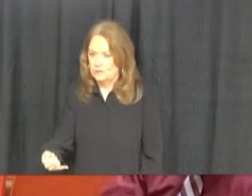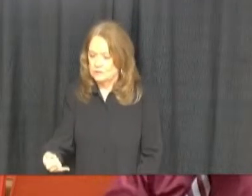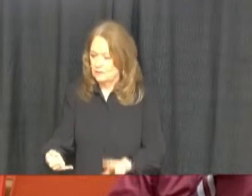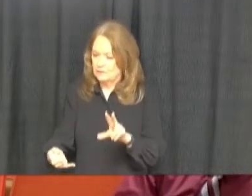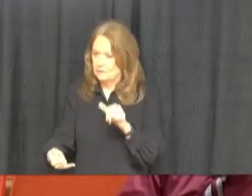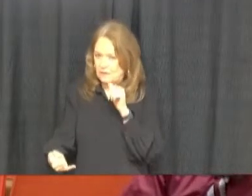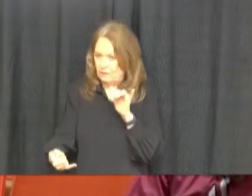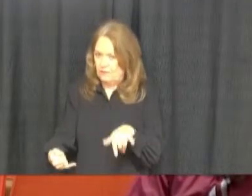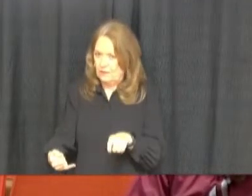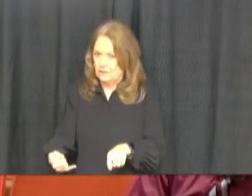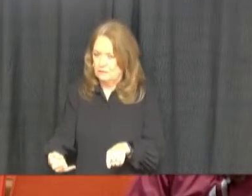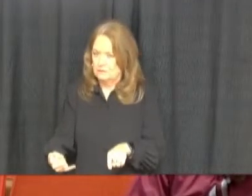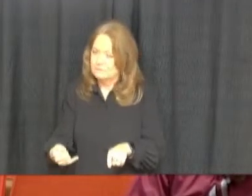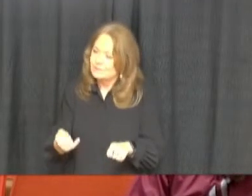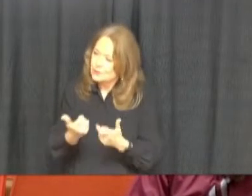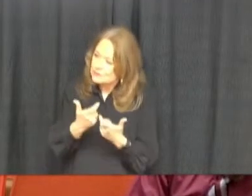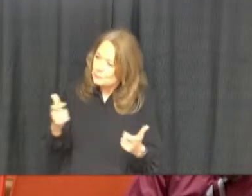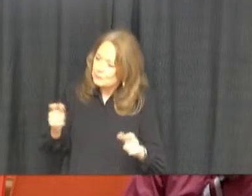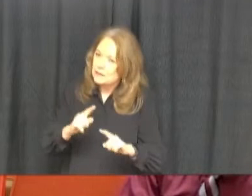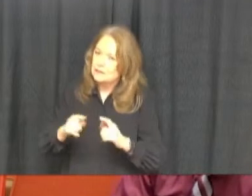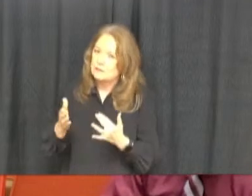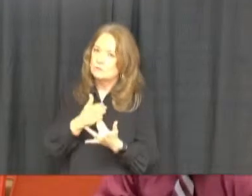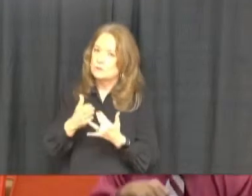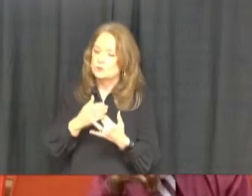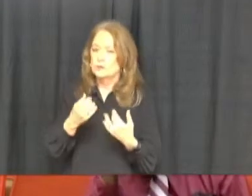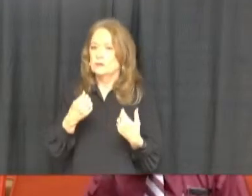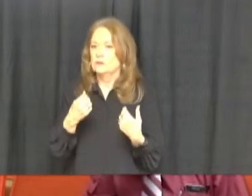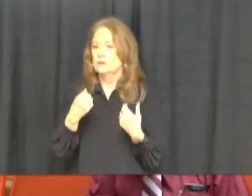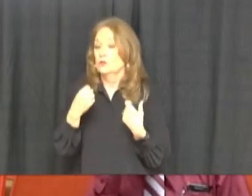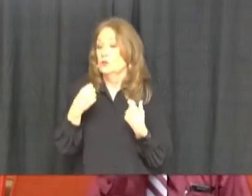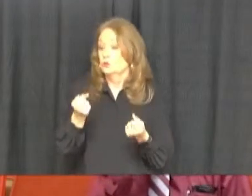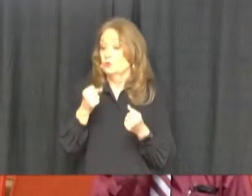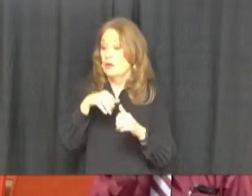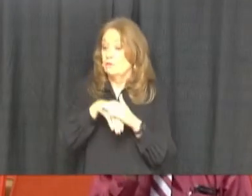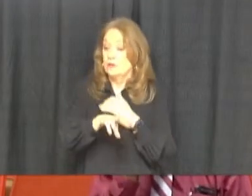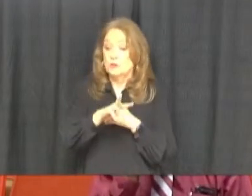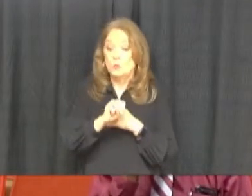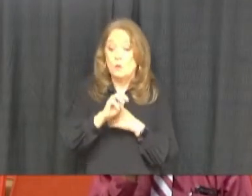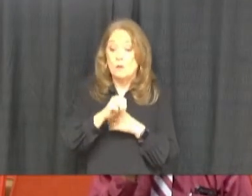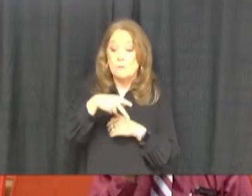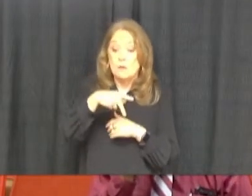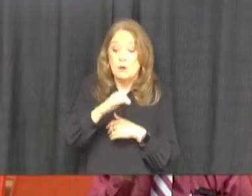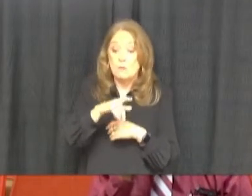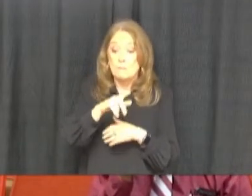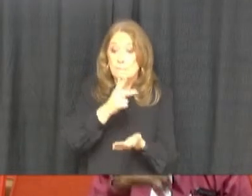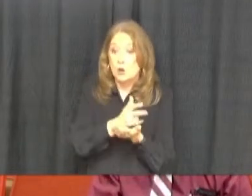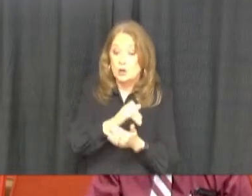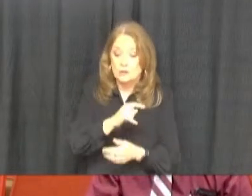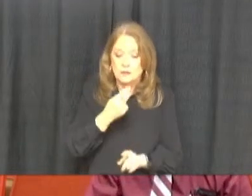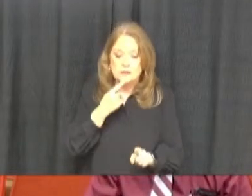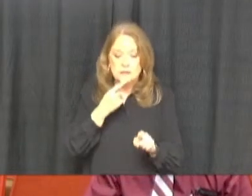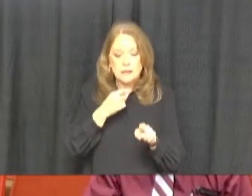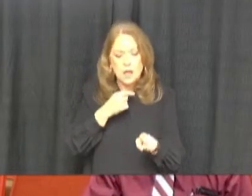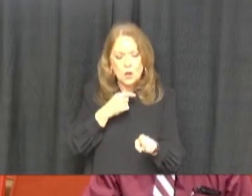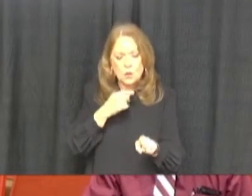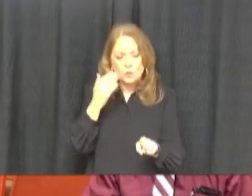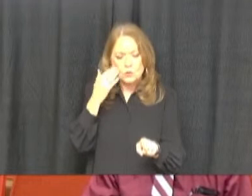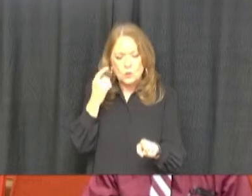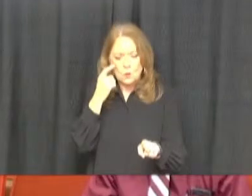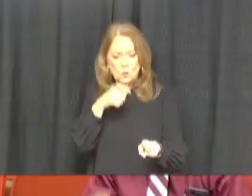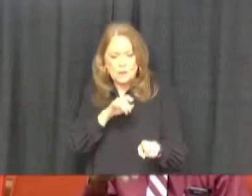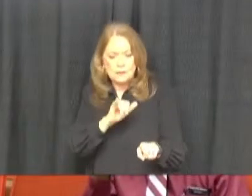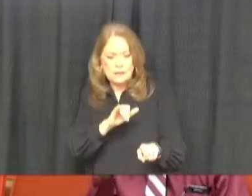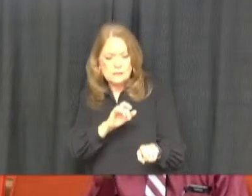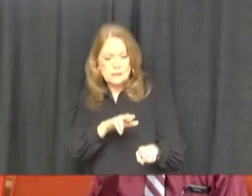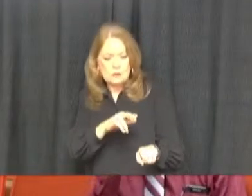this item. There's a big difference between driving in the Walmart parking lot and saying, oh, I recognize